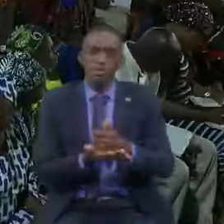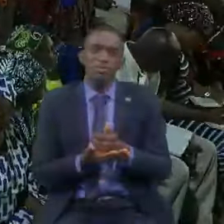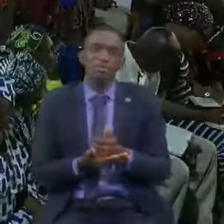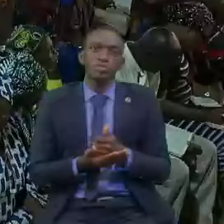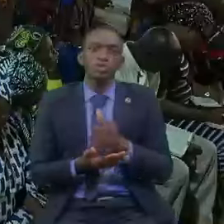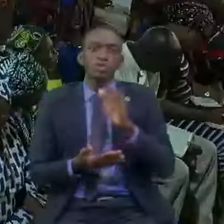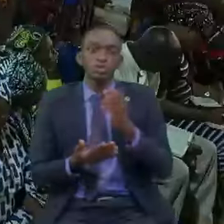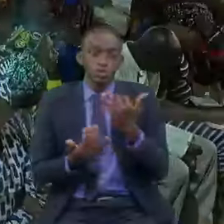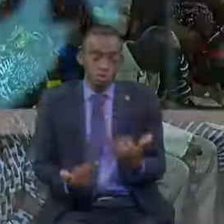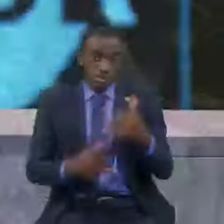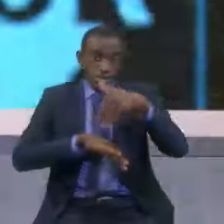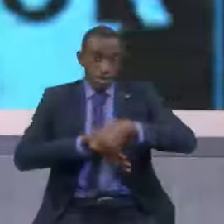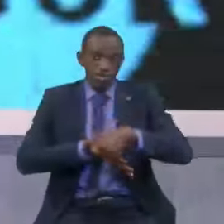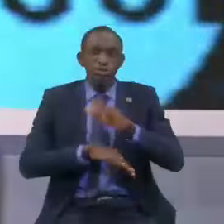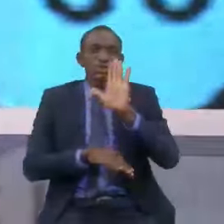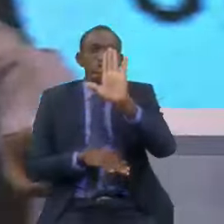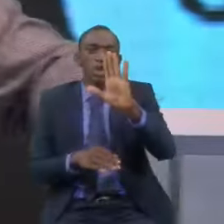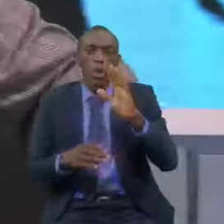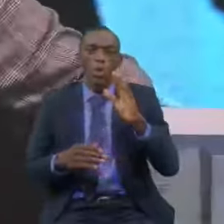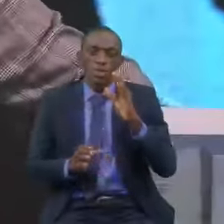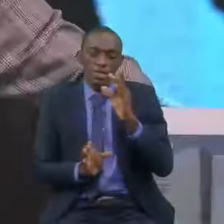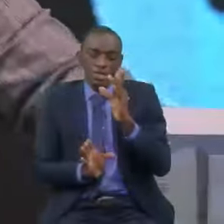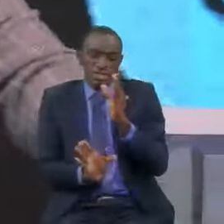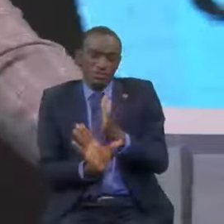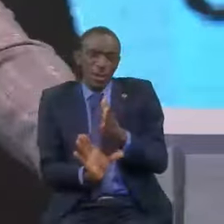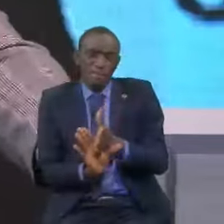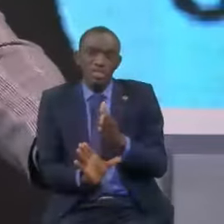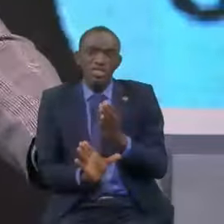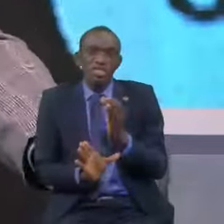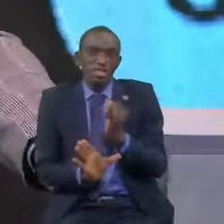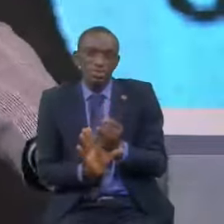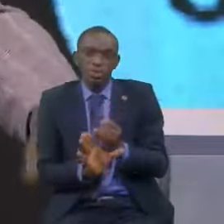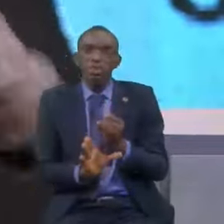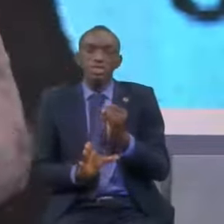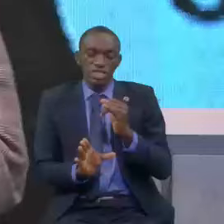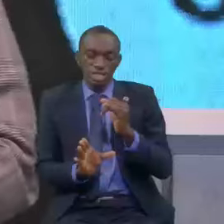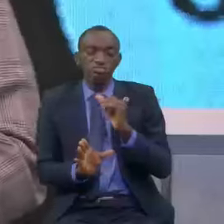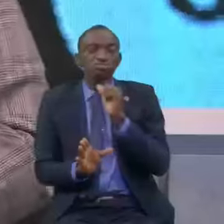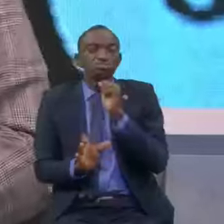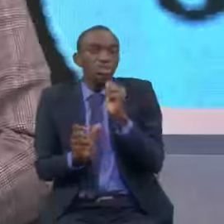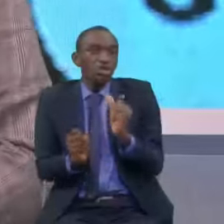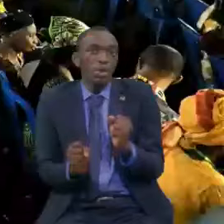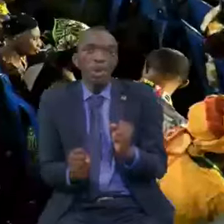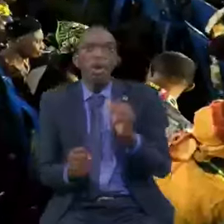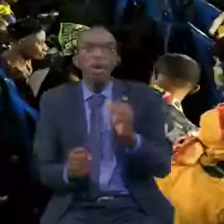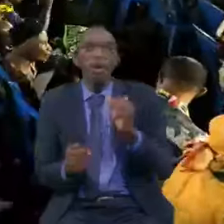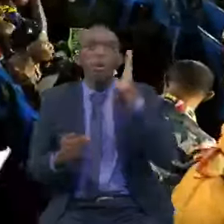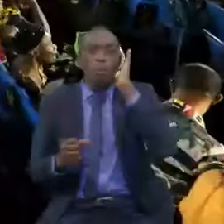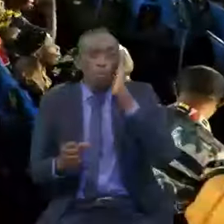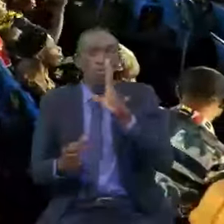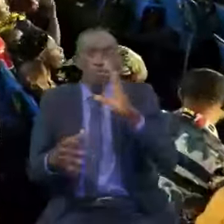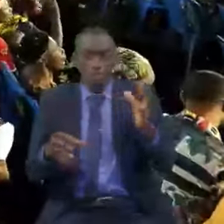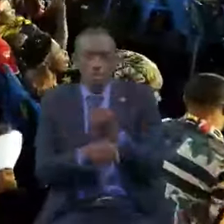Tonight, your infirmity, your impotence is taken away in Jesus'